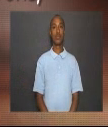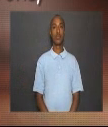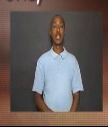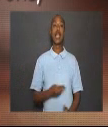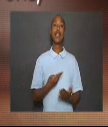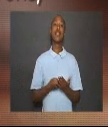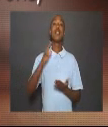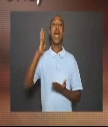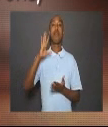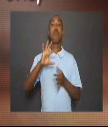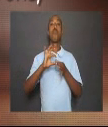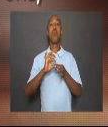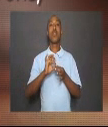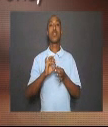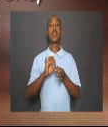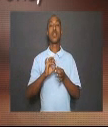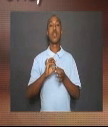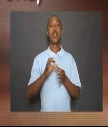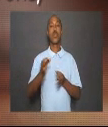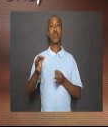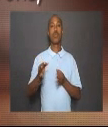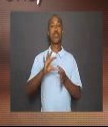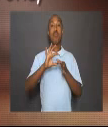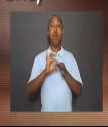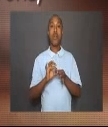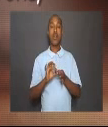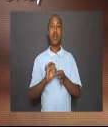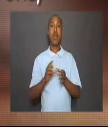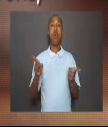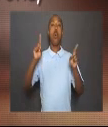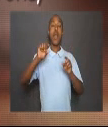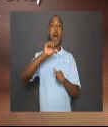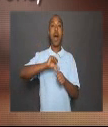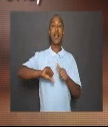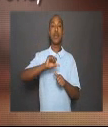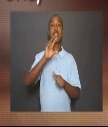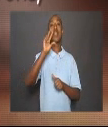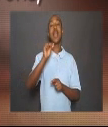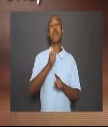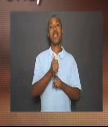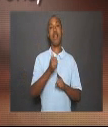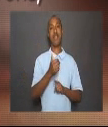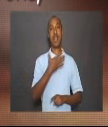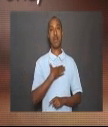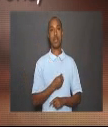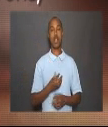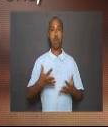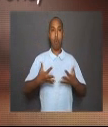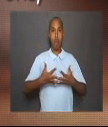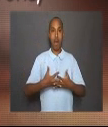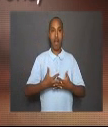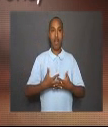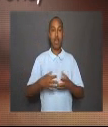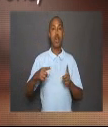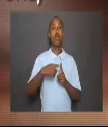This type of bond is usually formed when atoms of non-metallic elements combine